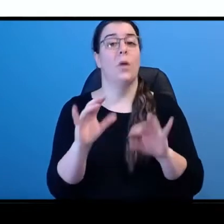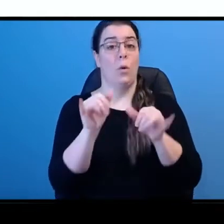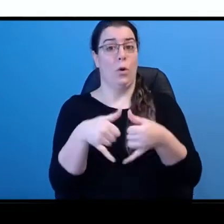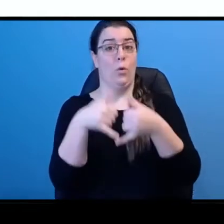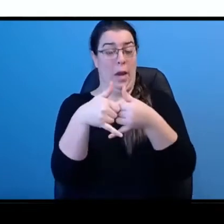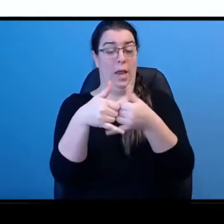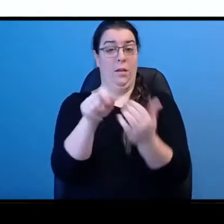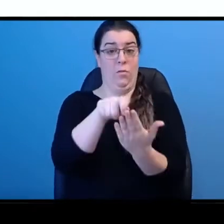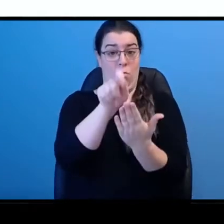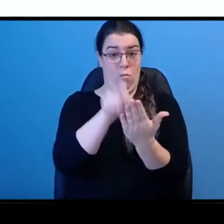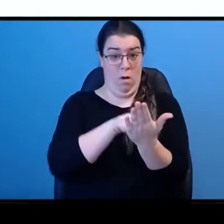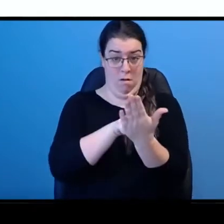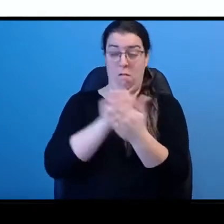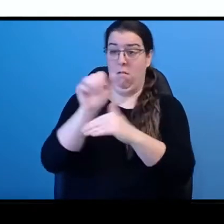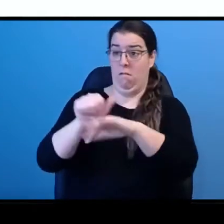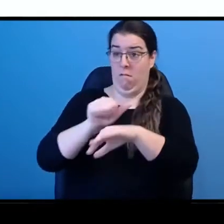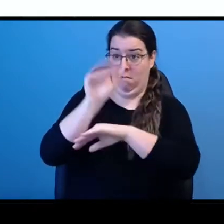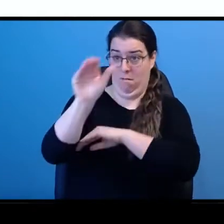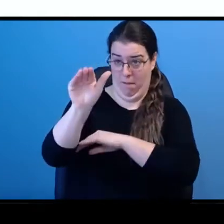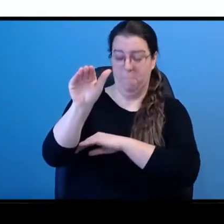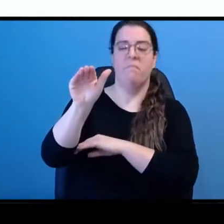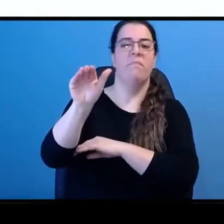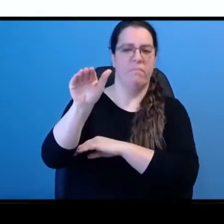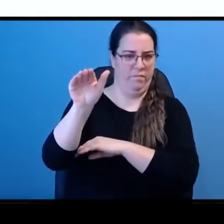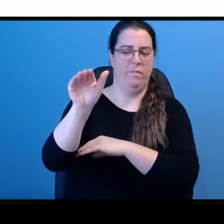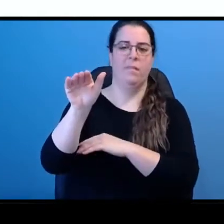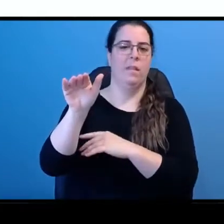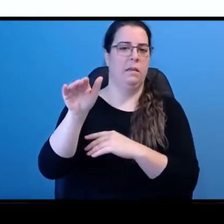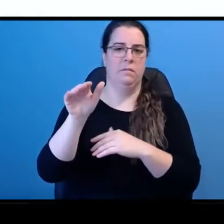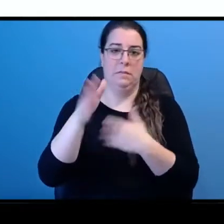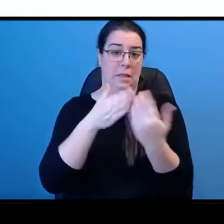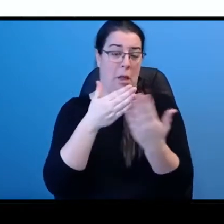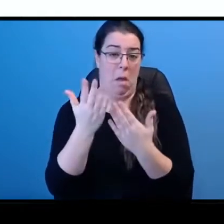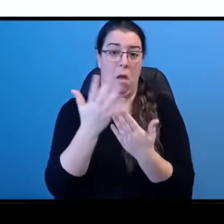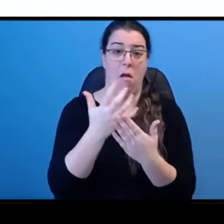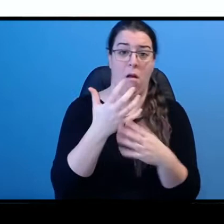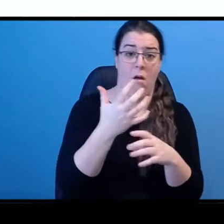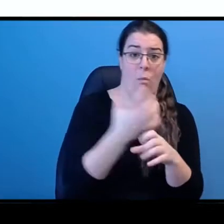of a notification letting you know the